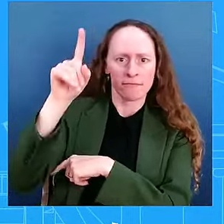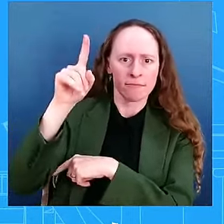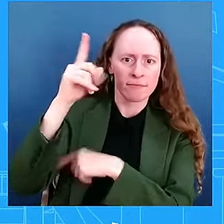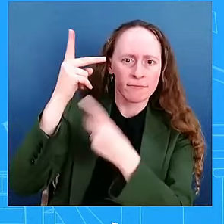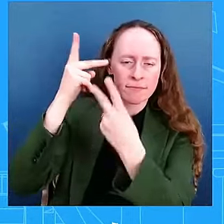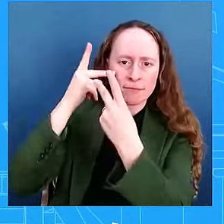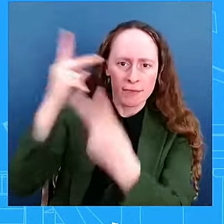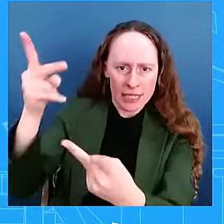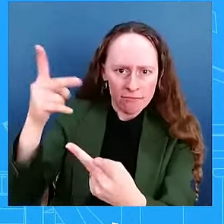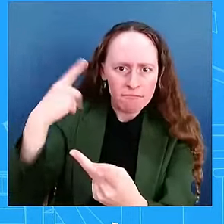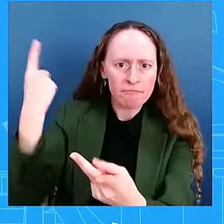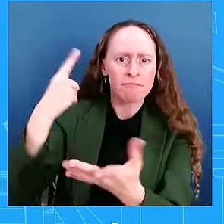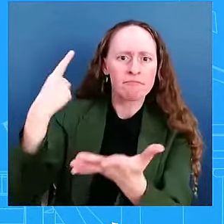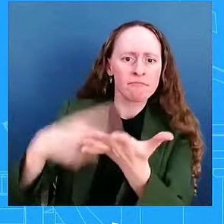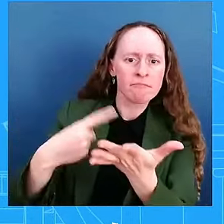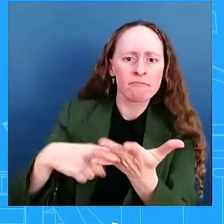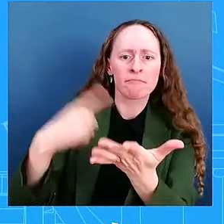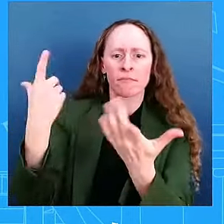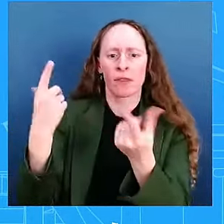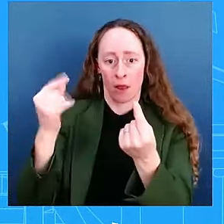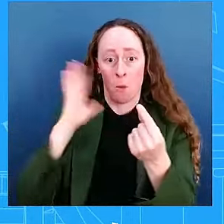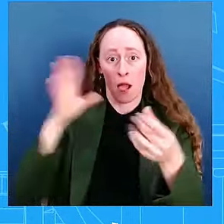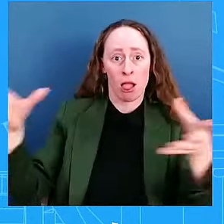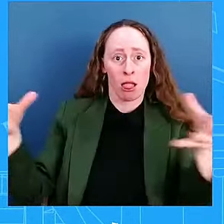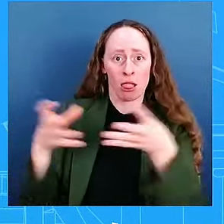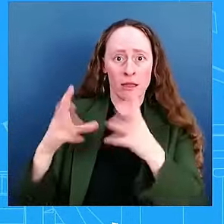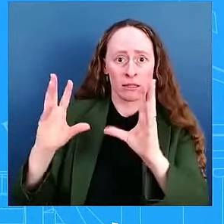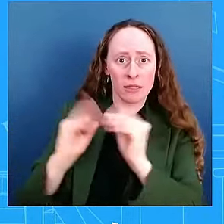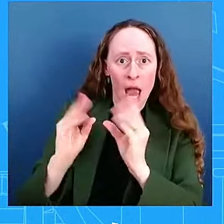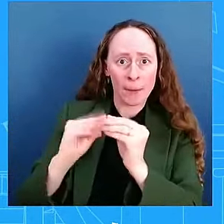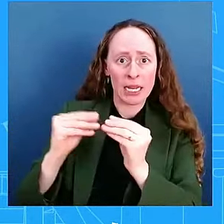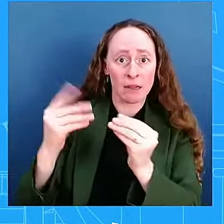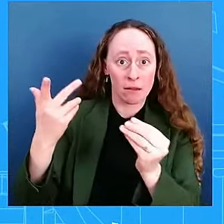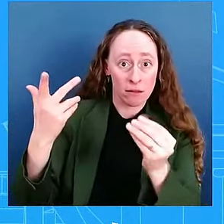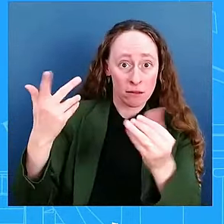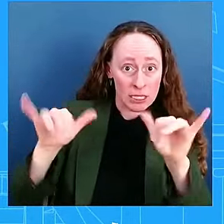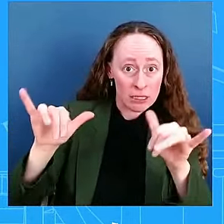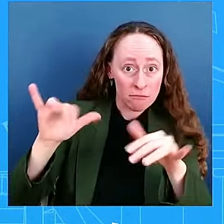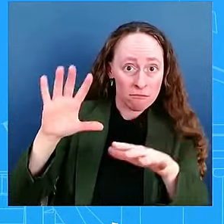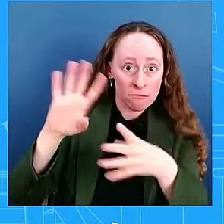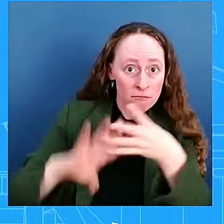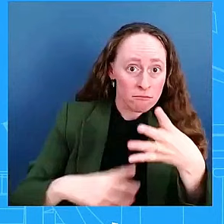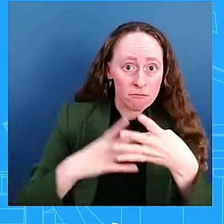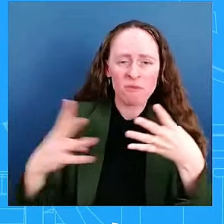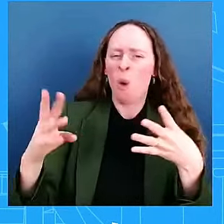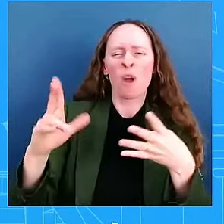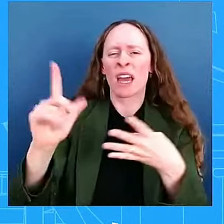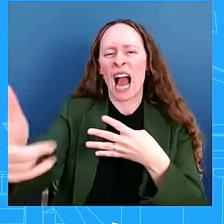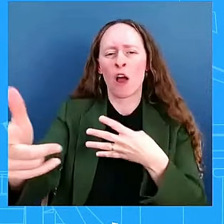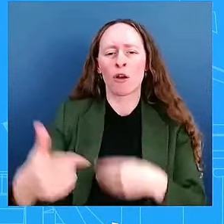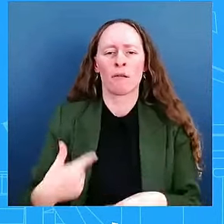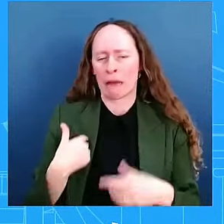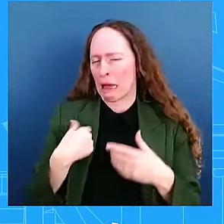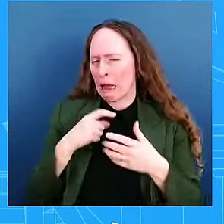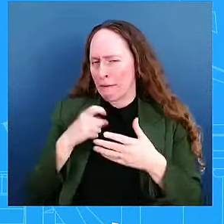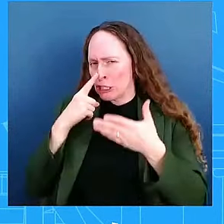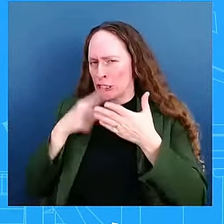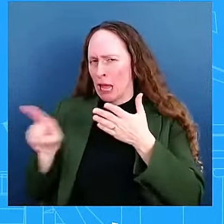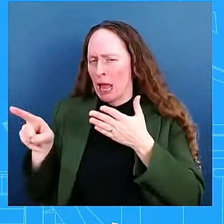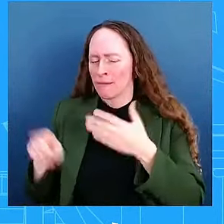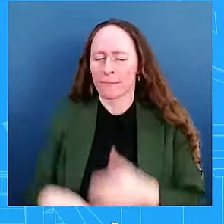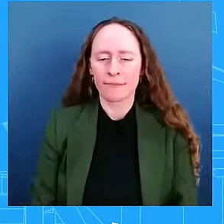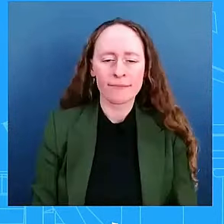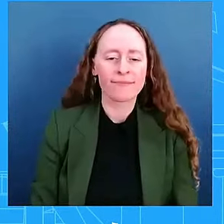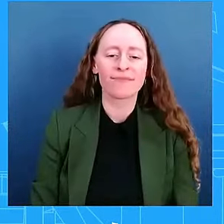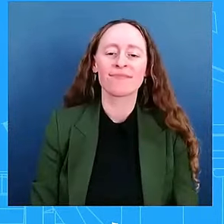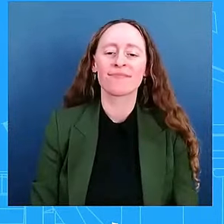uh, is it postponed? Is it canceled or? I don't have an update for you on that. I'm, I'm sure, I'll be sure to check with the team, but I just don't have anything. Is the President expected to have any